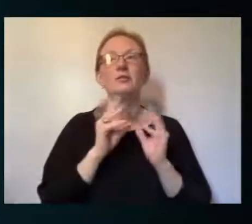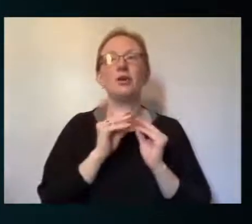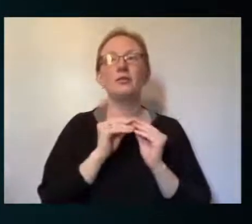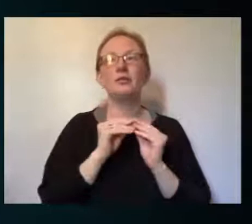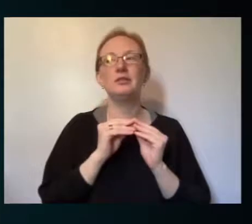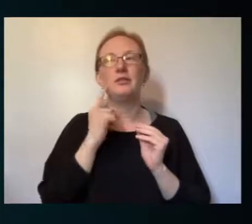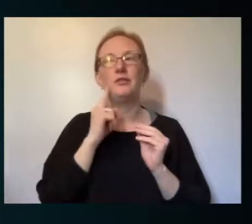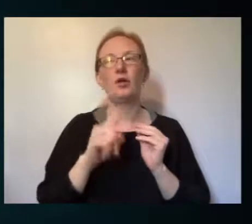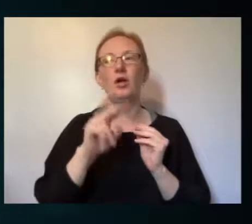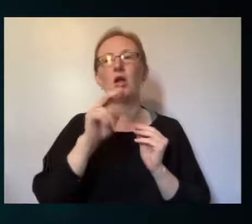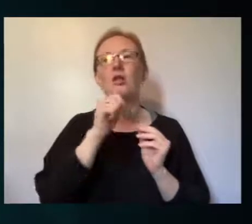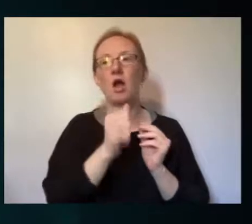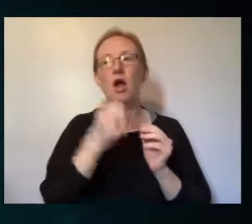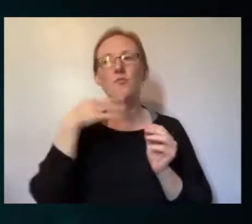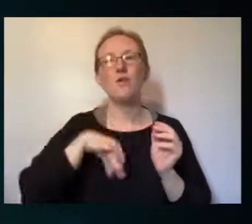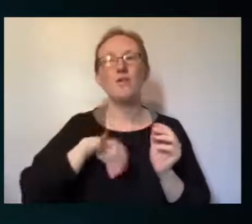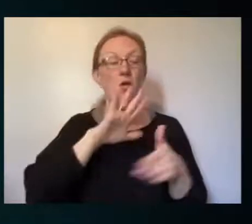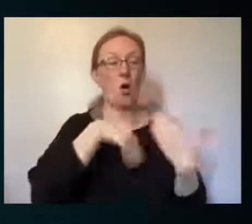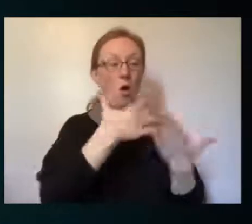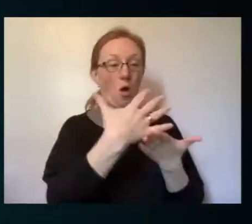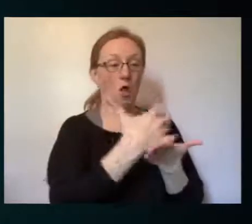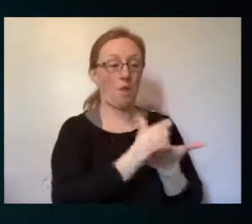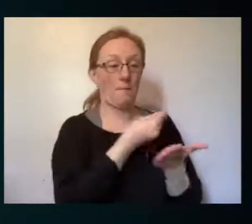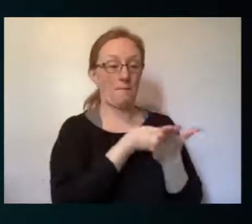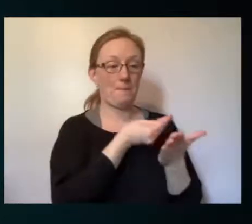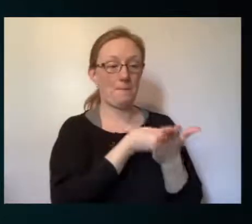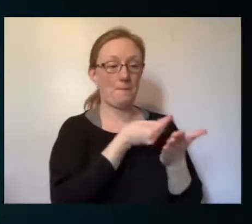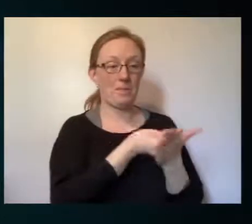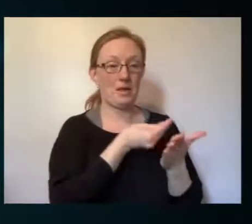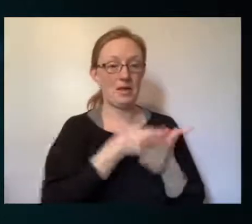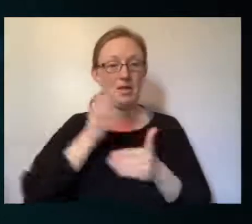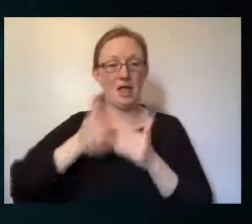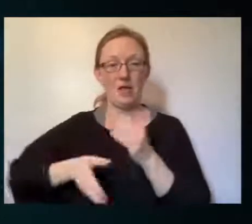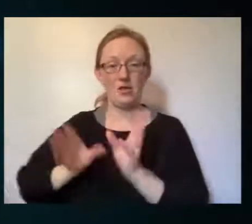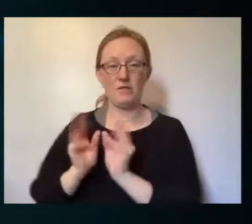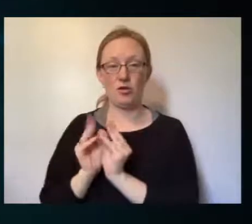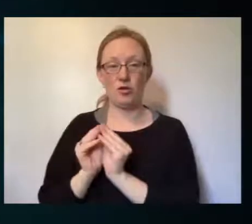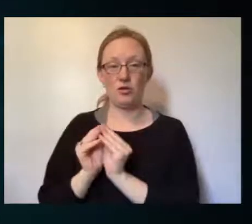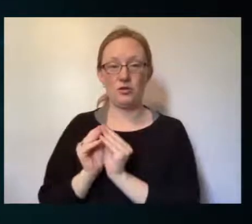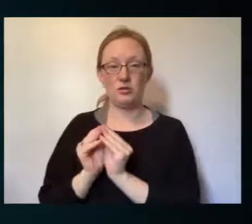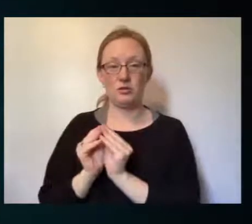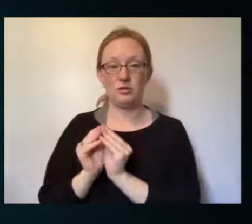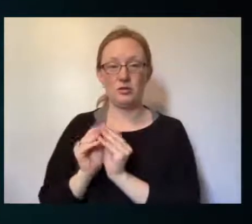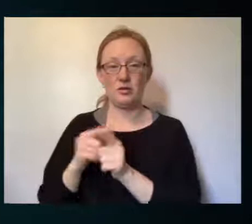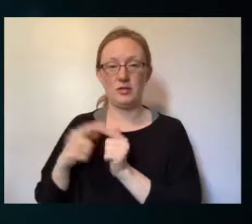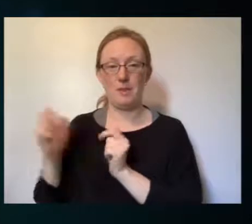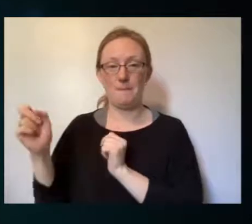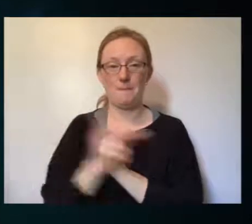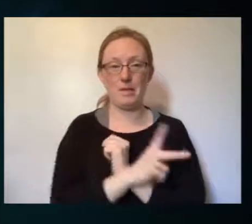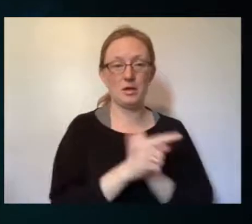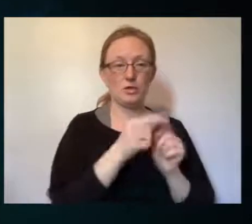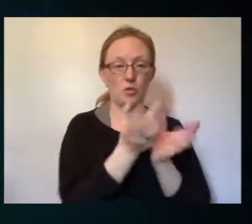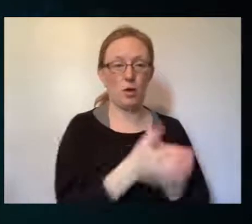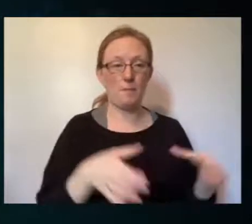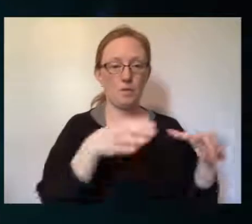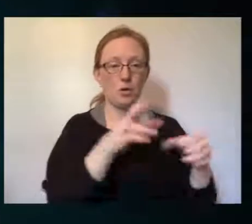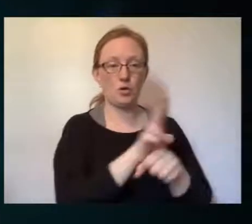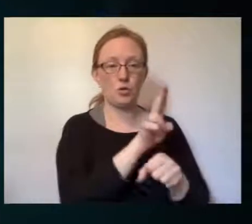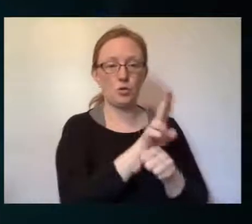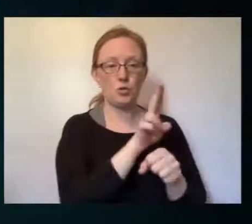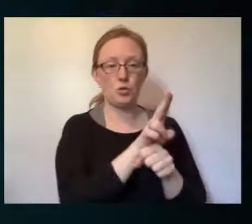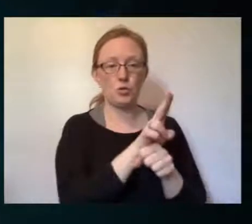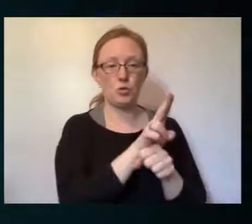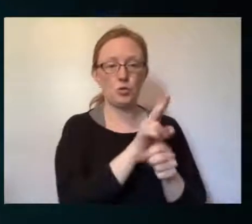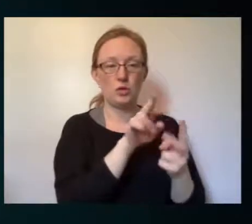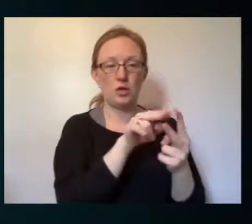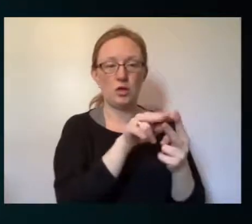of money that we make at the end of the conference pretty much goes back into a pot and is used